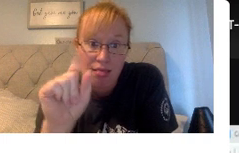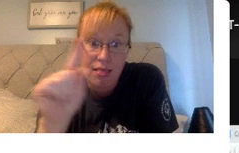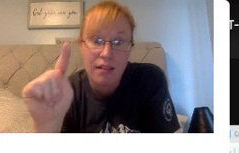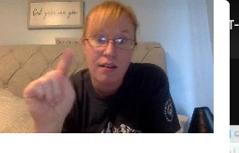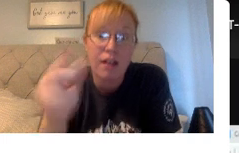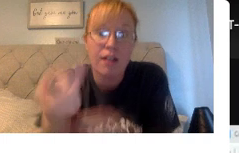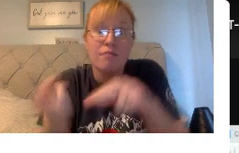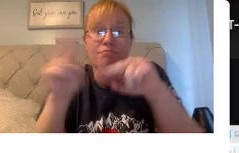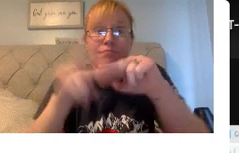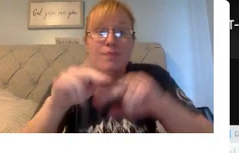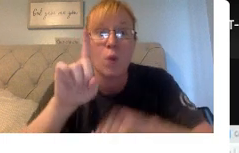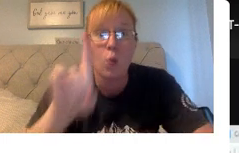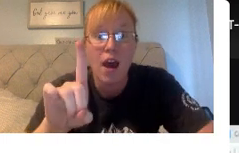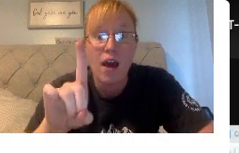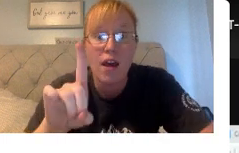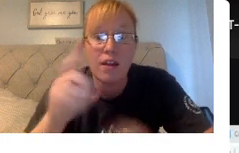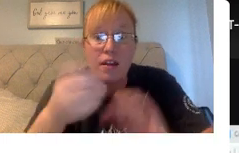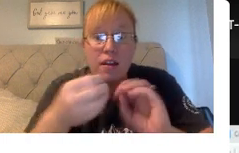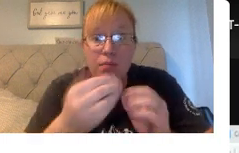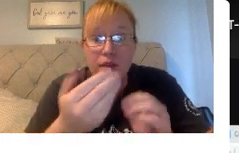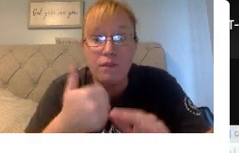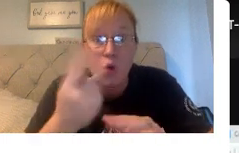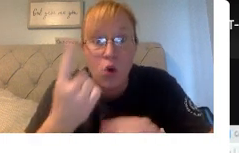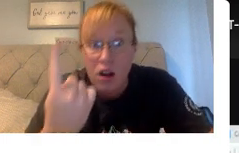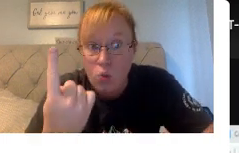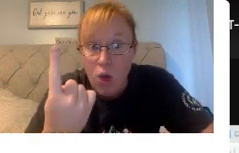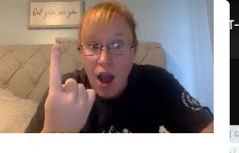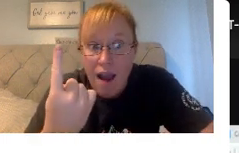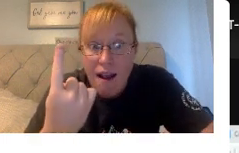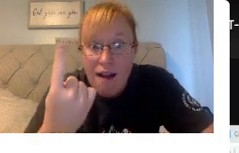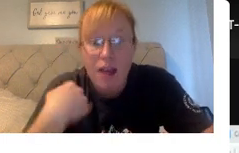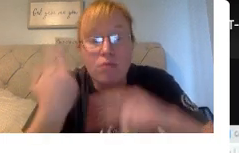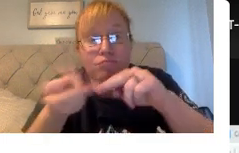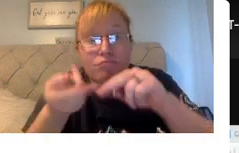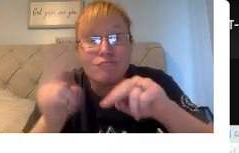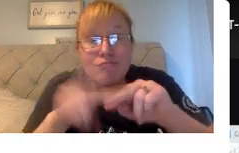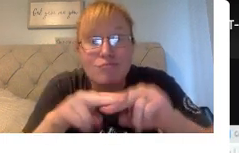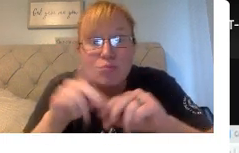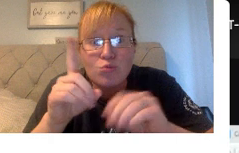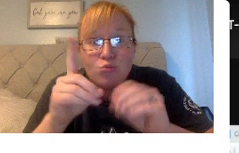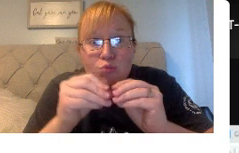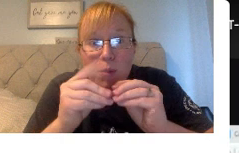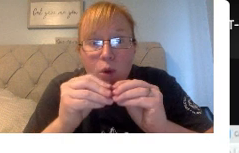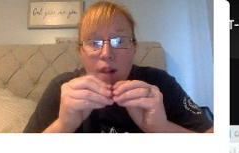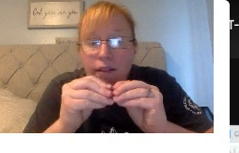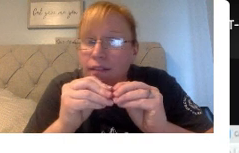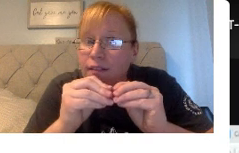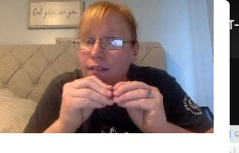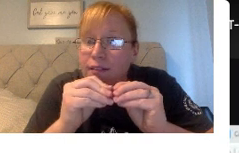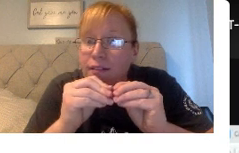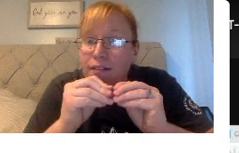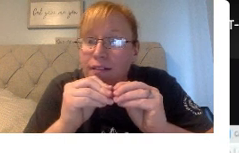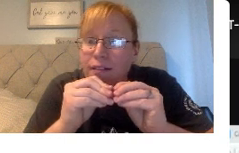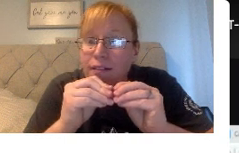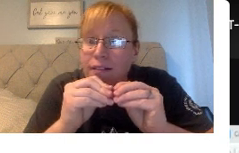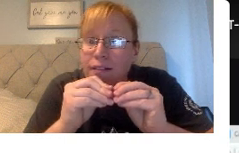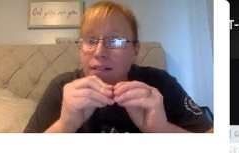that. Okay, so my number before the decimal is 1. I'm going to go 1 up on my number line. 1 up